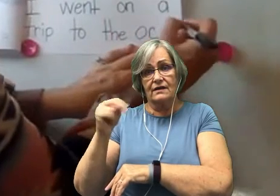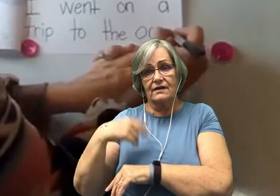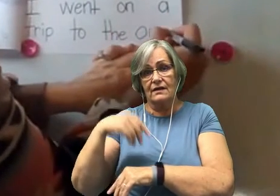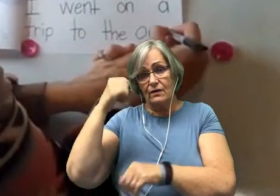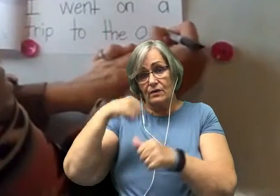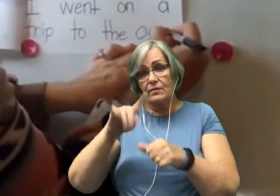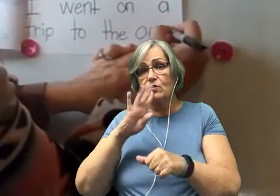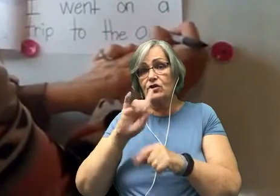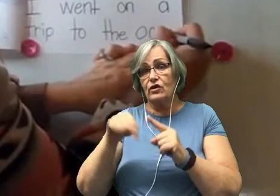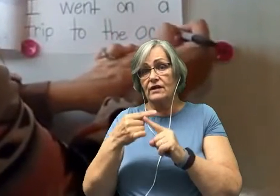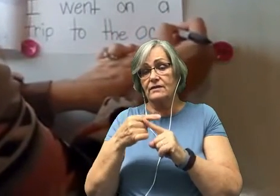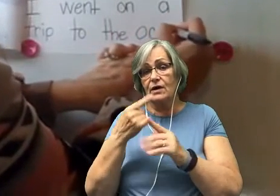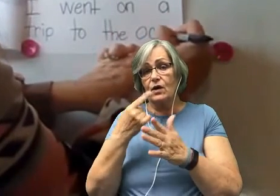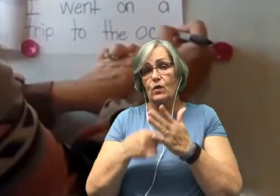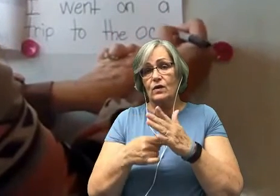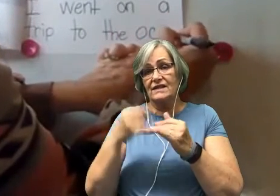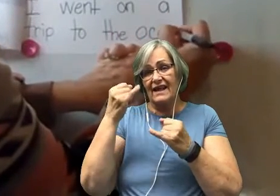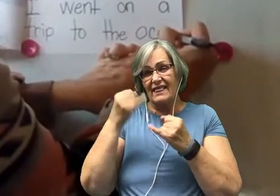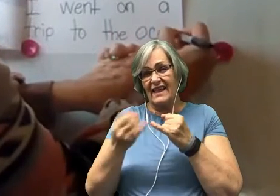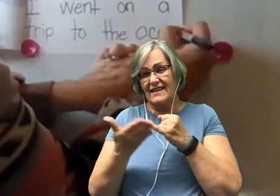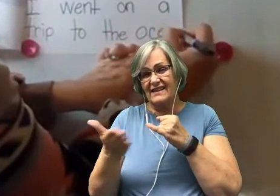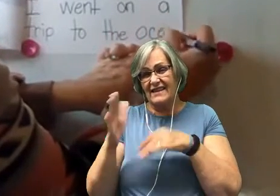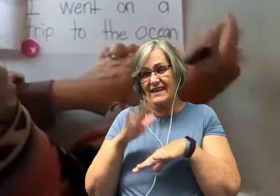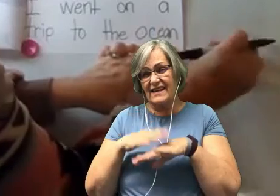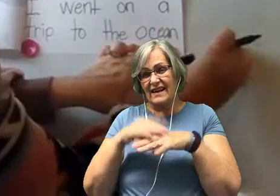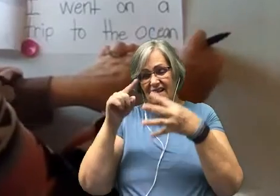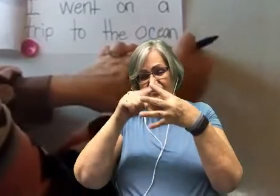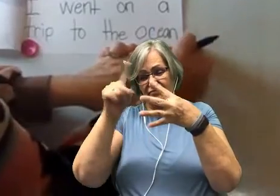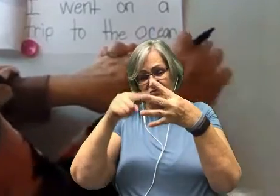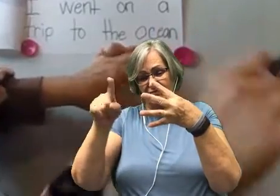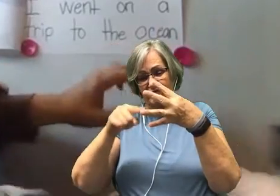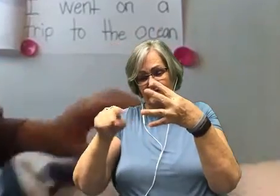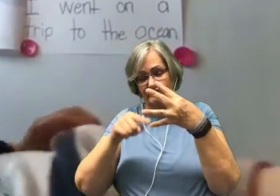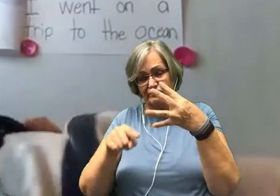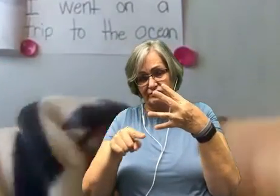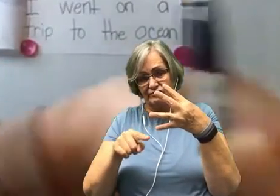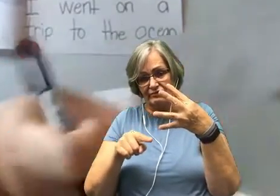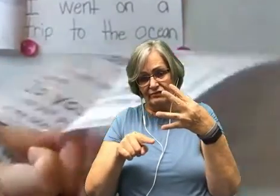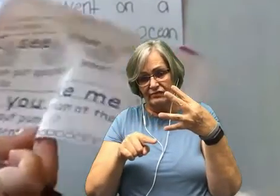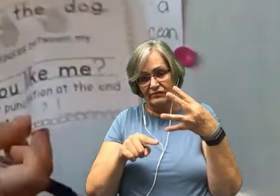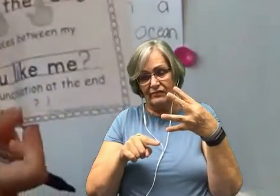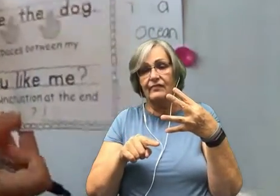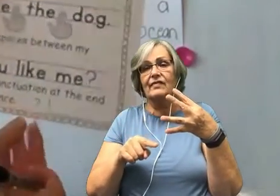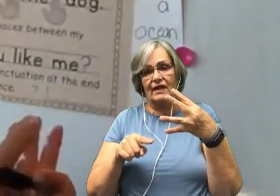And remember we talked about, what's that last thing on our checklist?